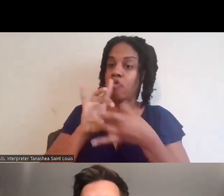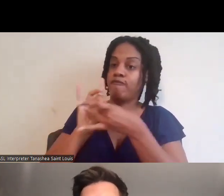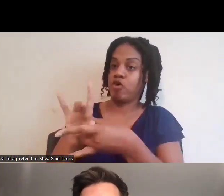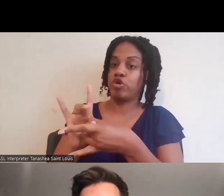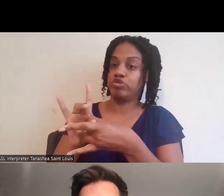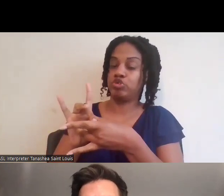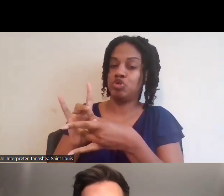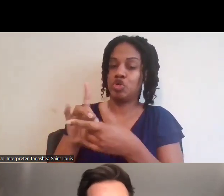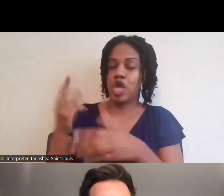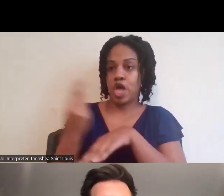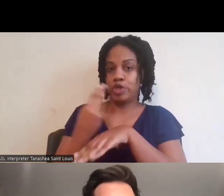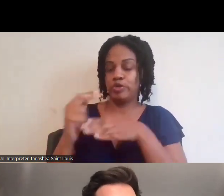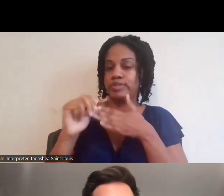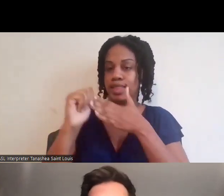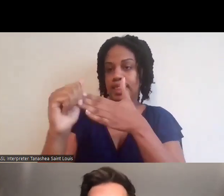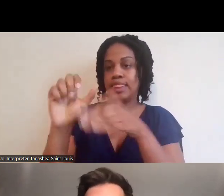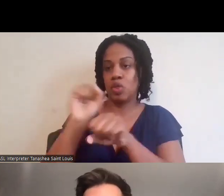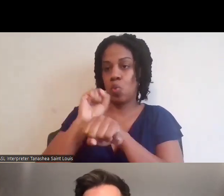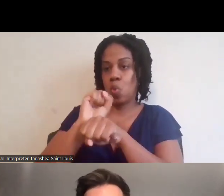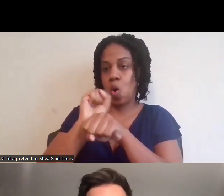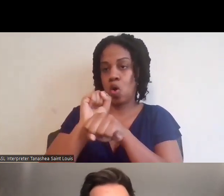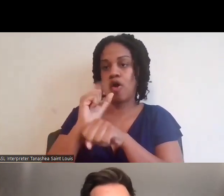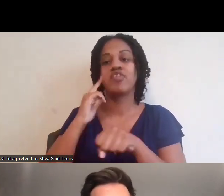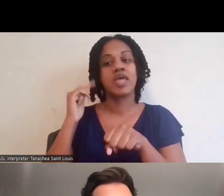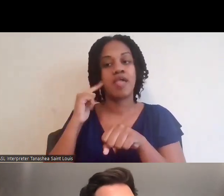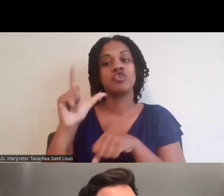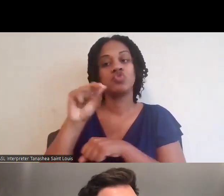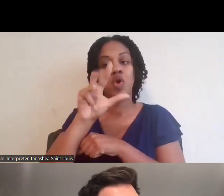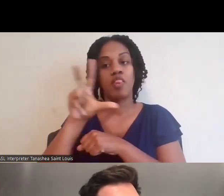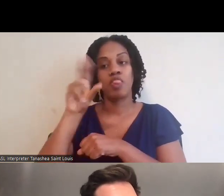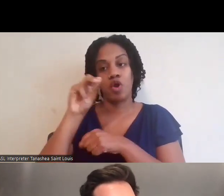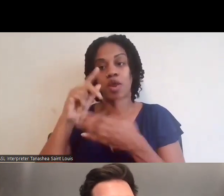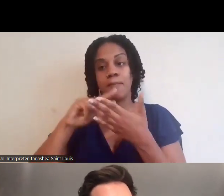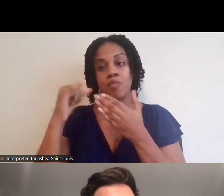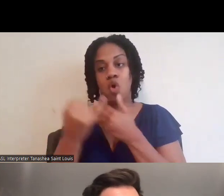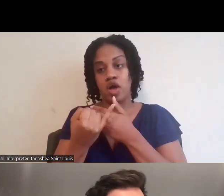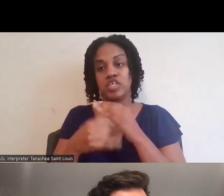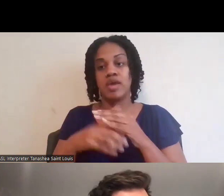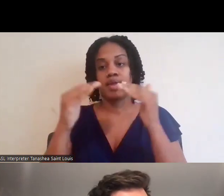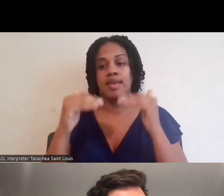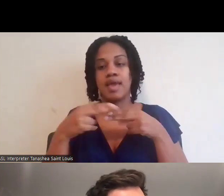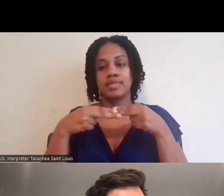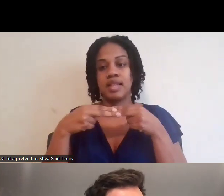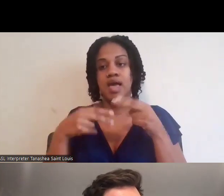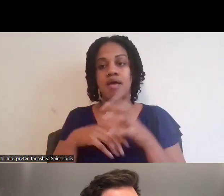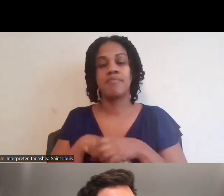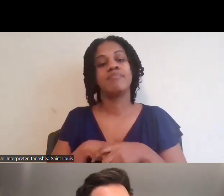to guide a lot of the work of the California 2030 project. Next slide.